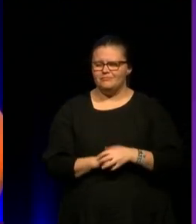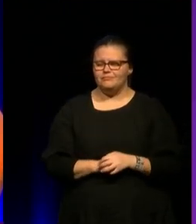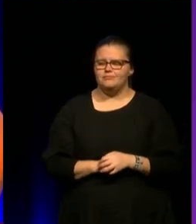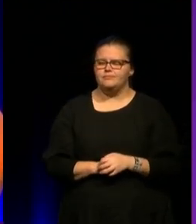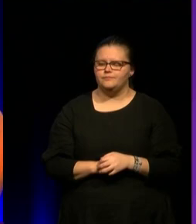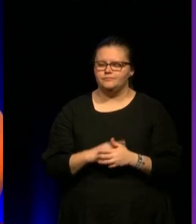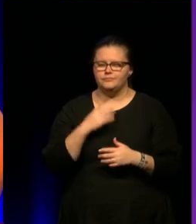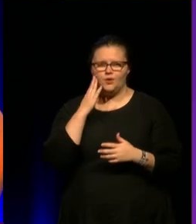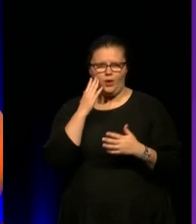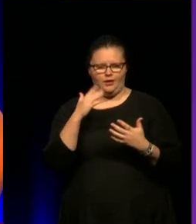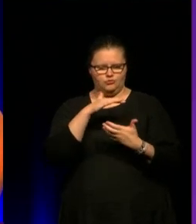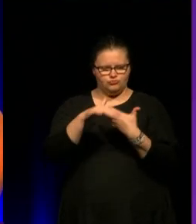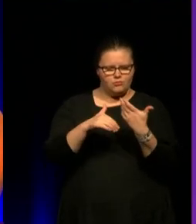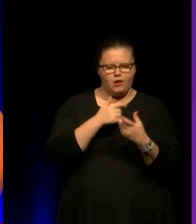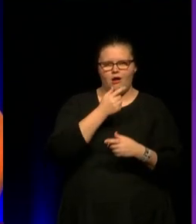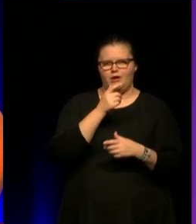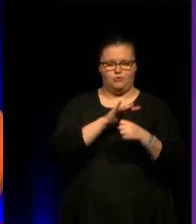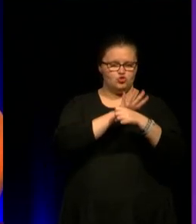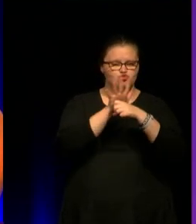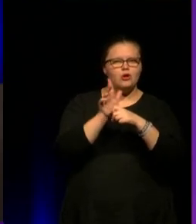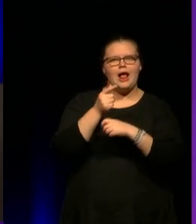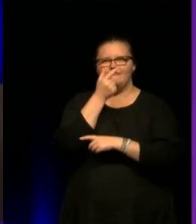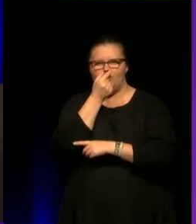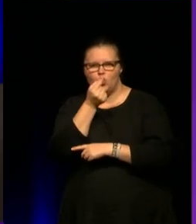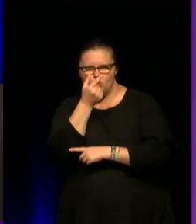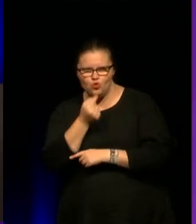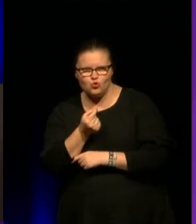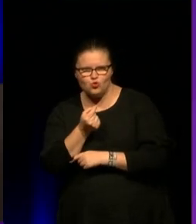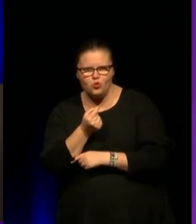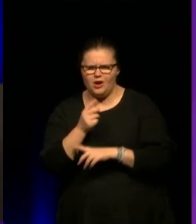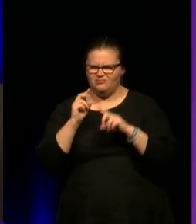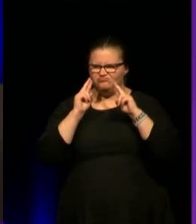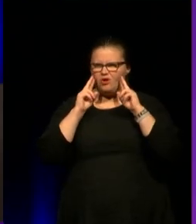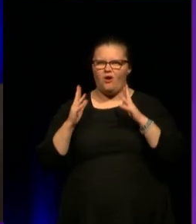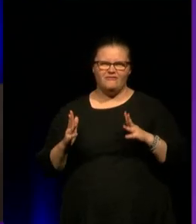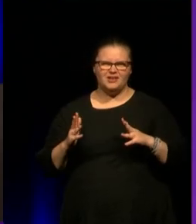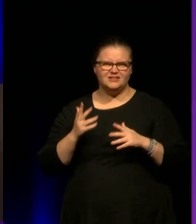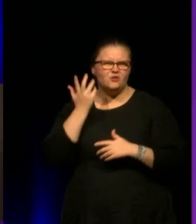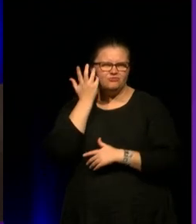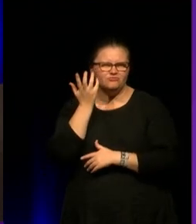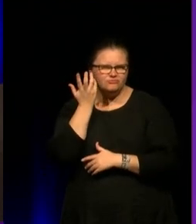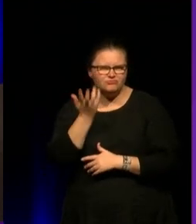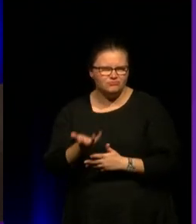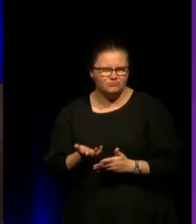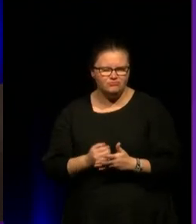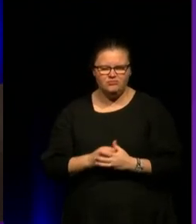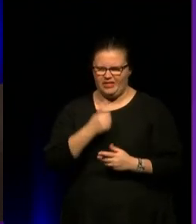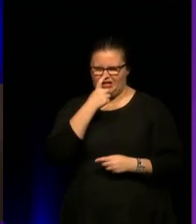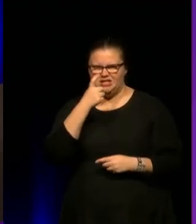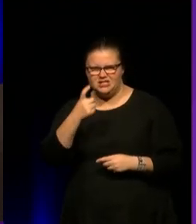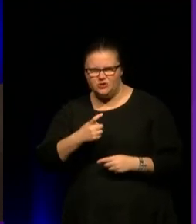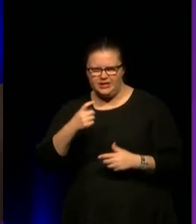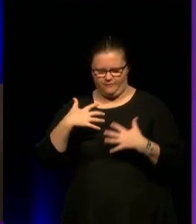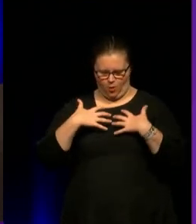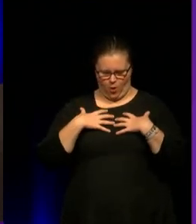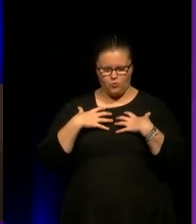combine COVID with flu, which is the obvious pathway for us, mm. for those serious respiratory infections, you know, going mainstream is the